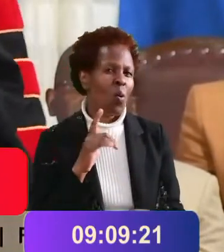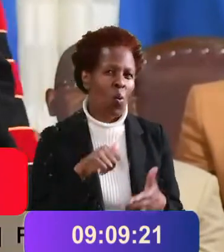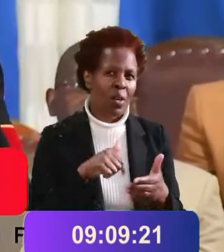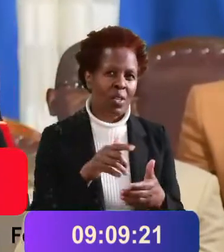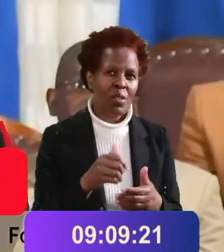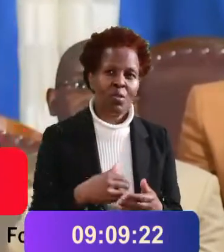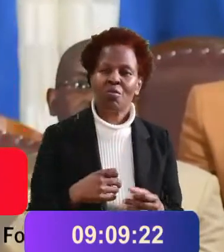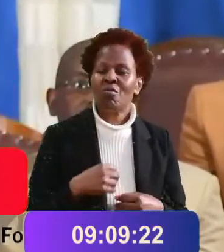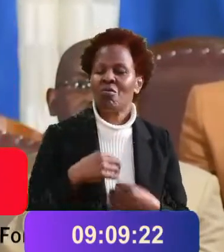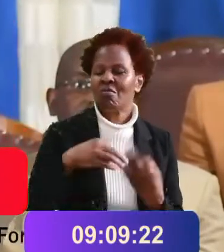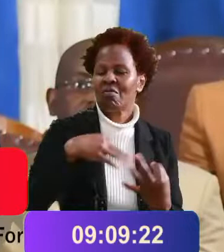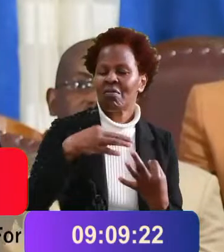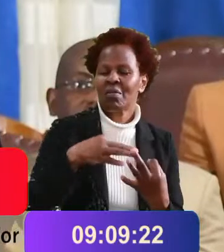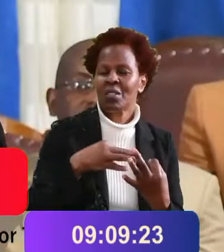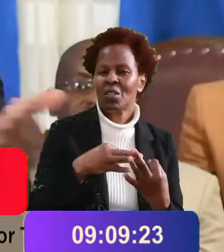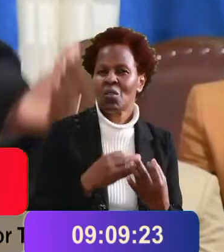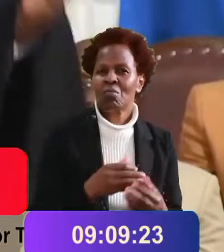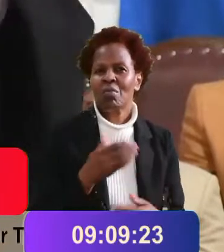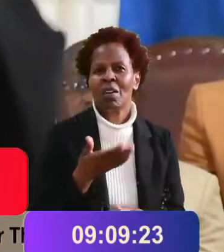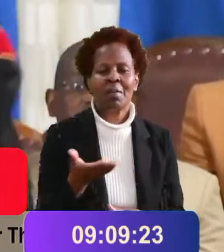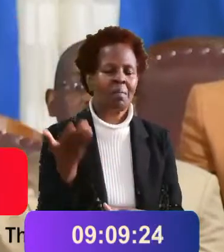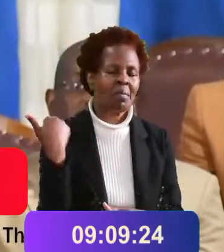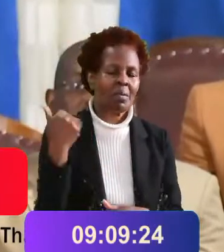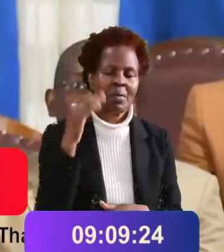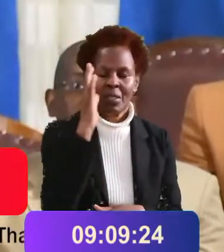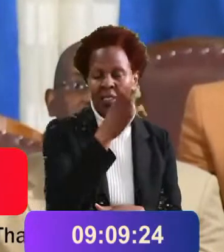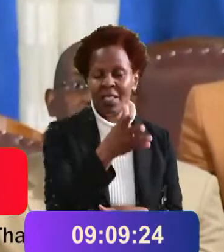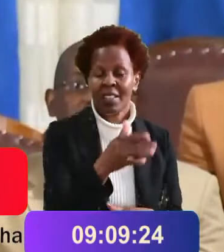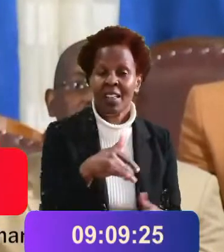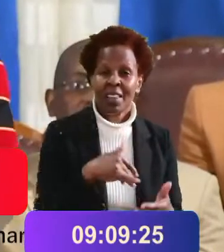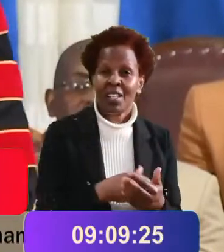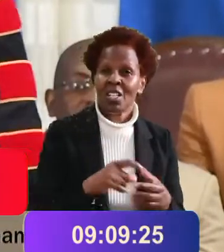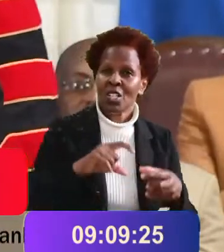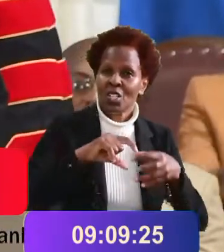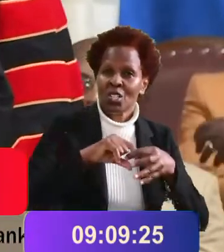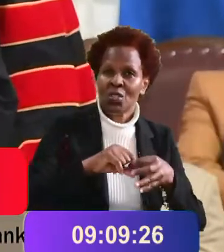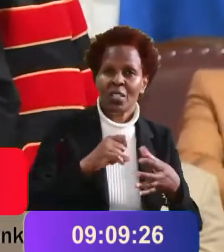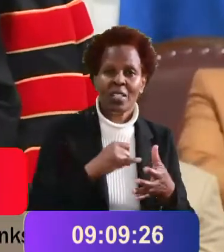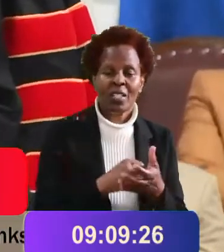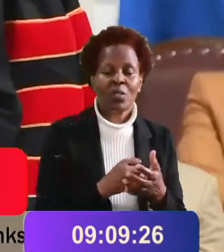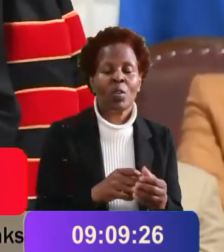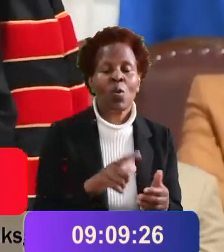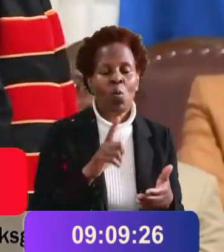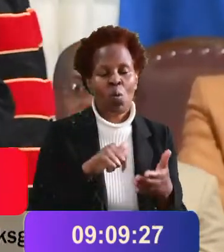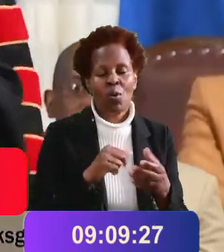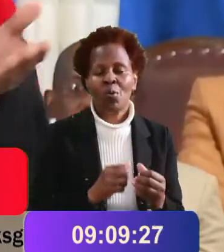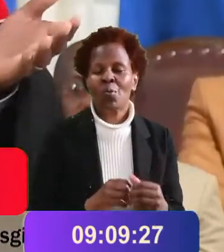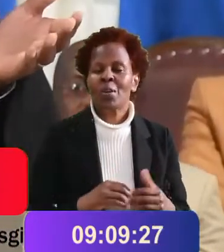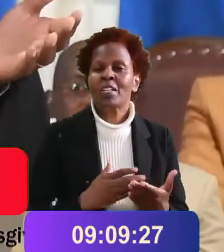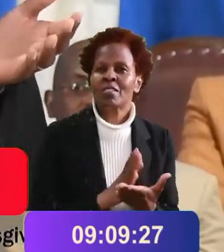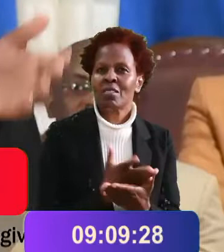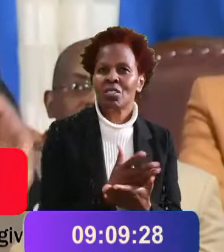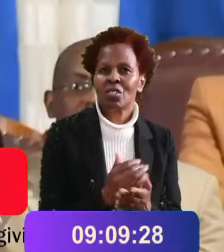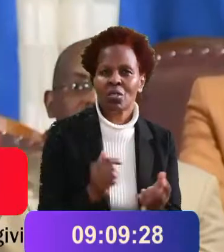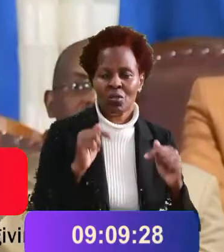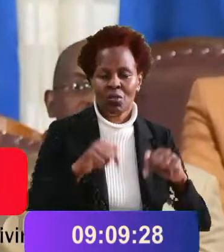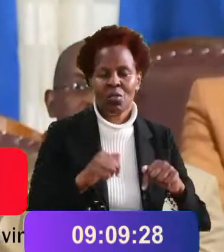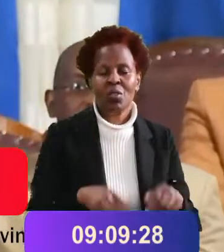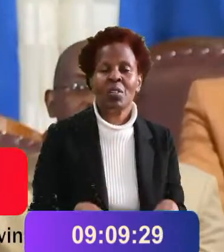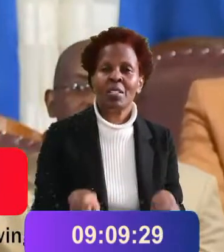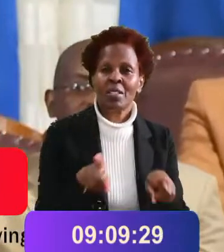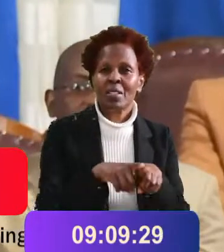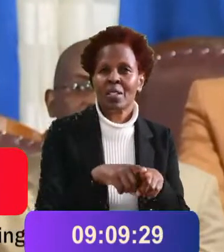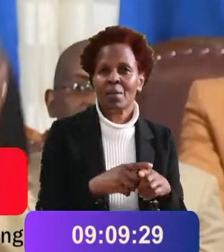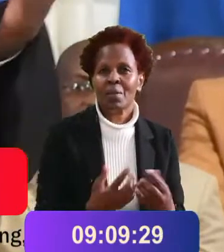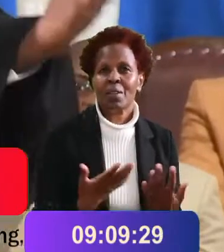was sharing on, so that I can be able to link with what we are sharing here today. And the same theme that